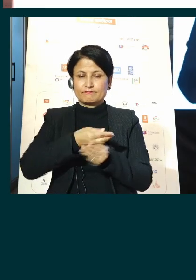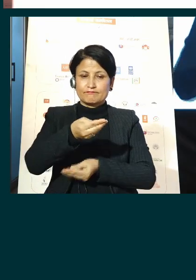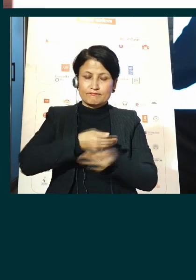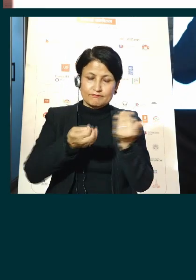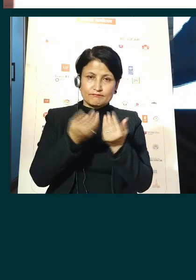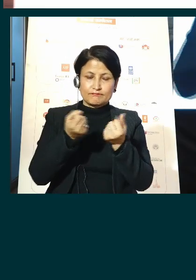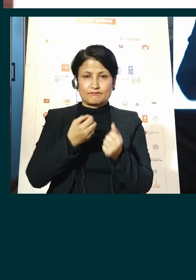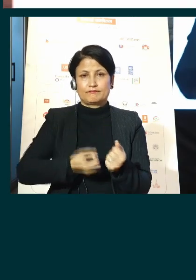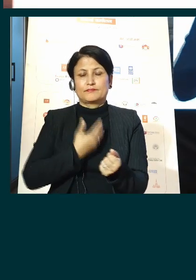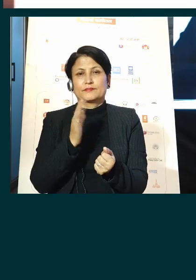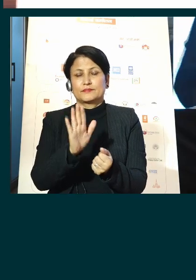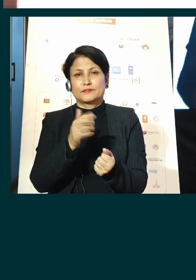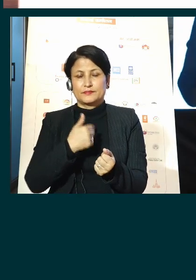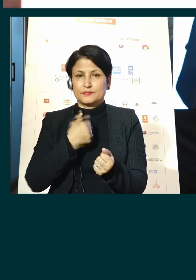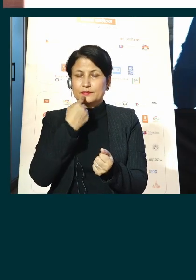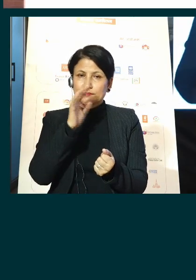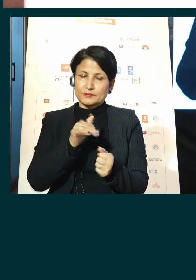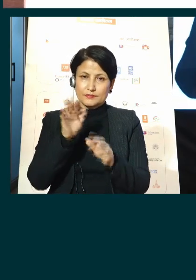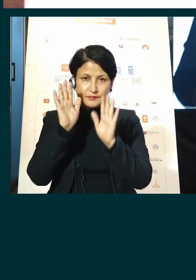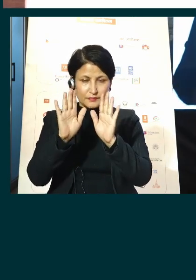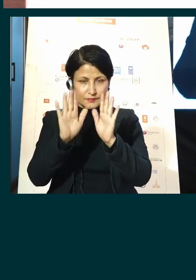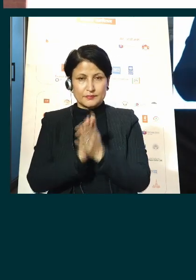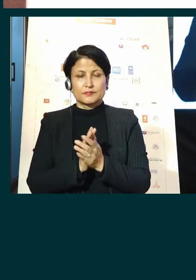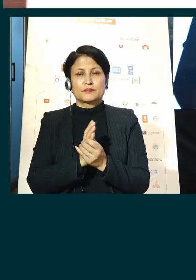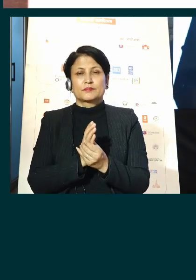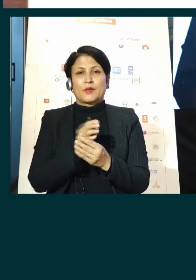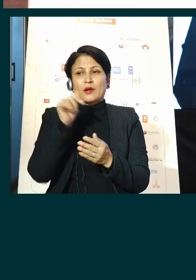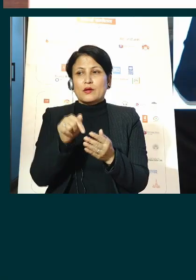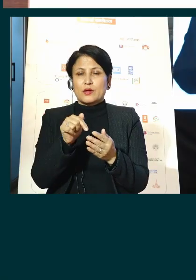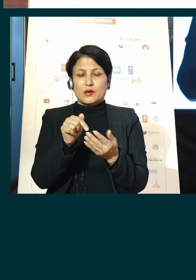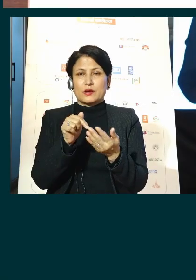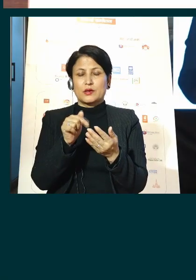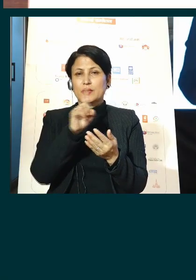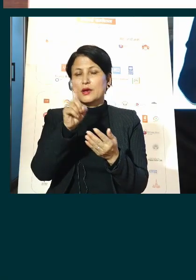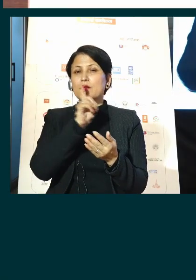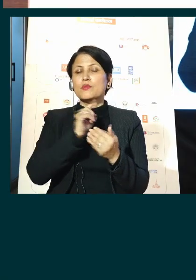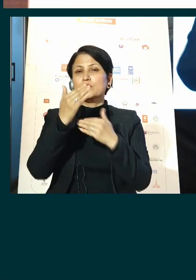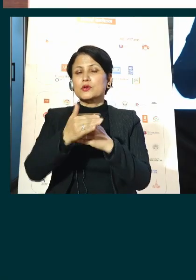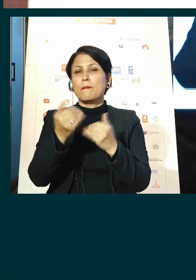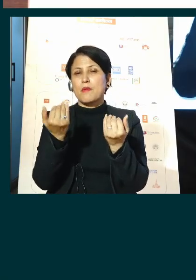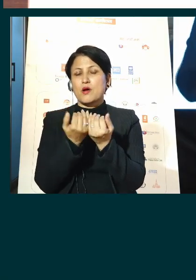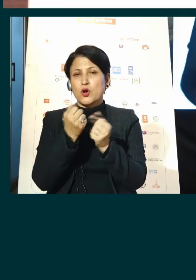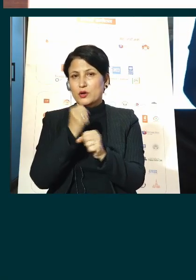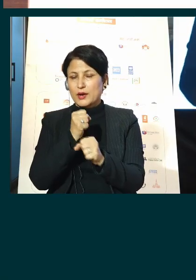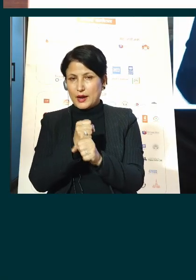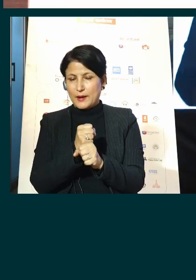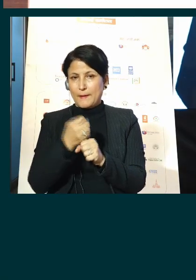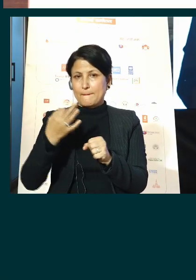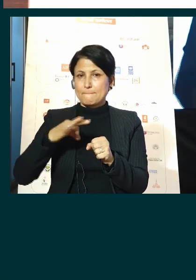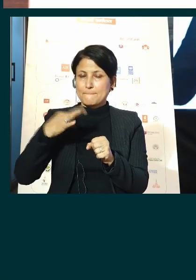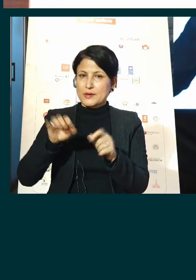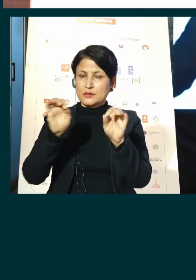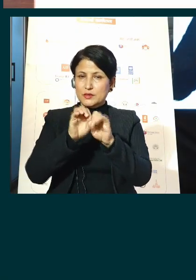I'm sharing today is really the culmination of, I would say, 11 years of work in Nepal looking at menstruation and the